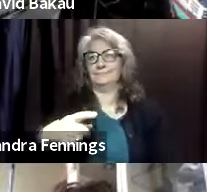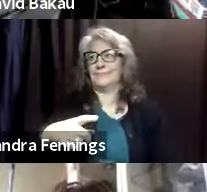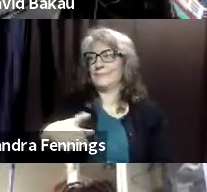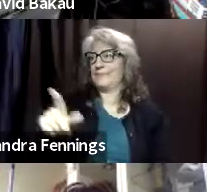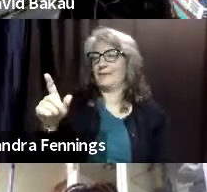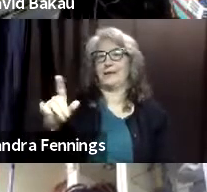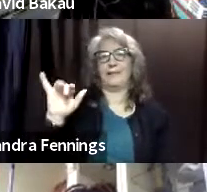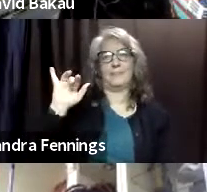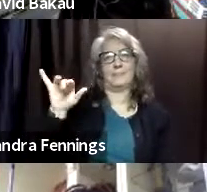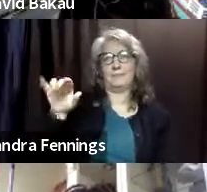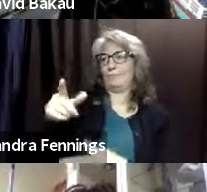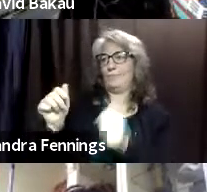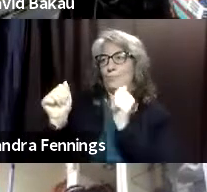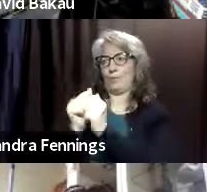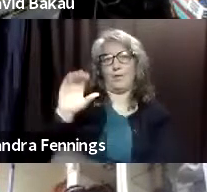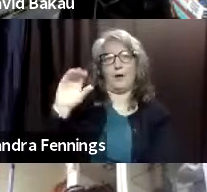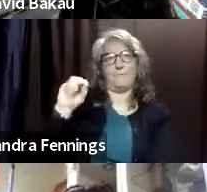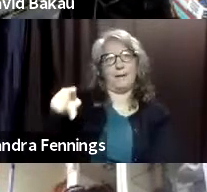journey